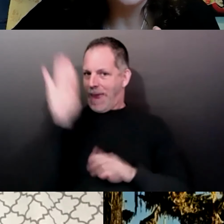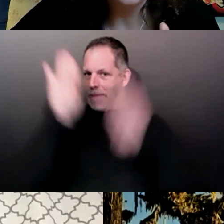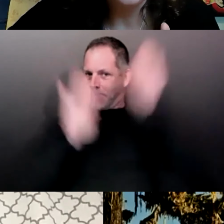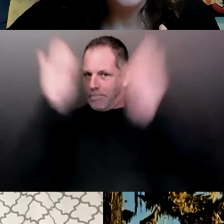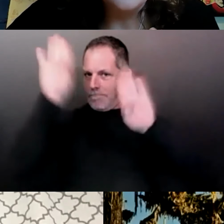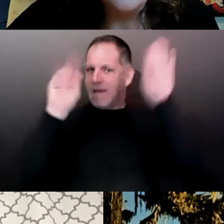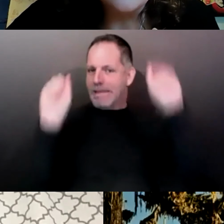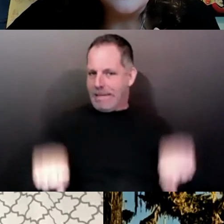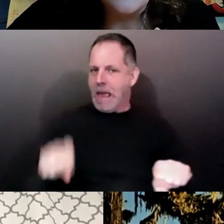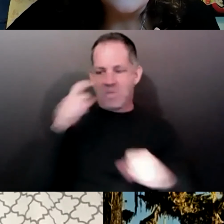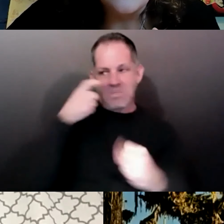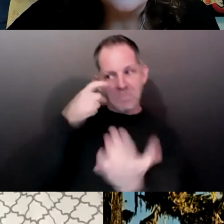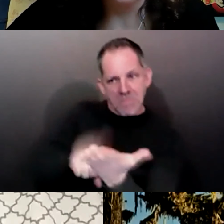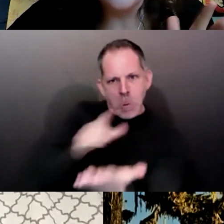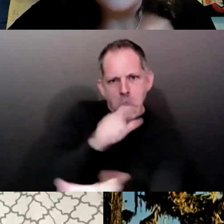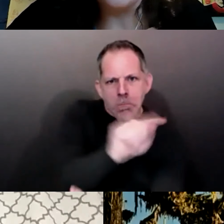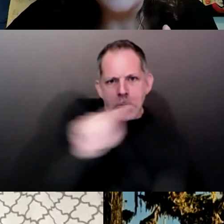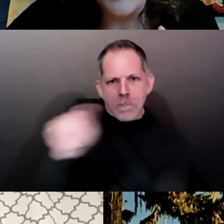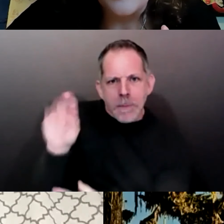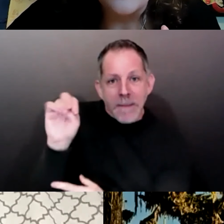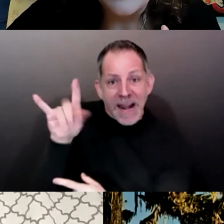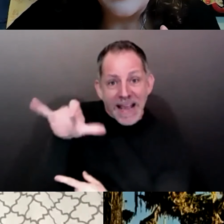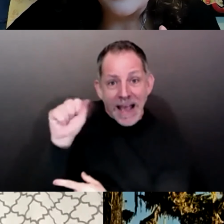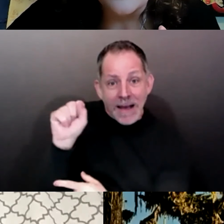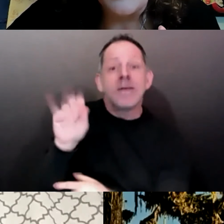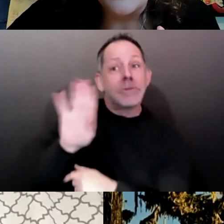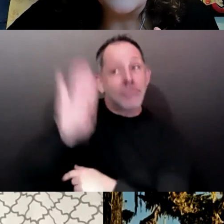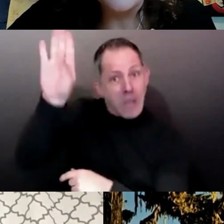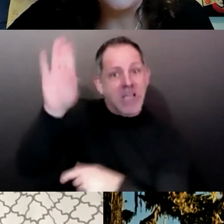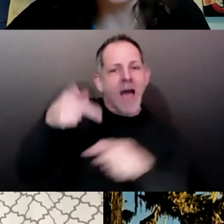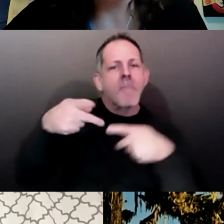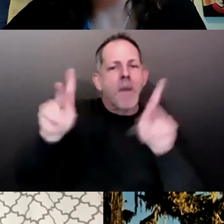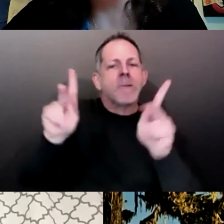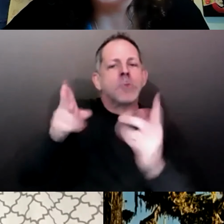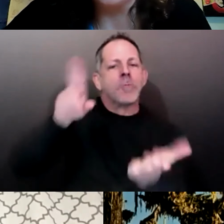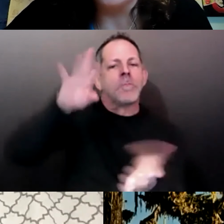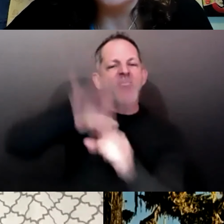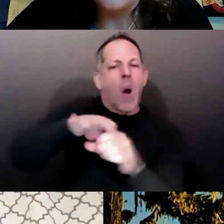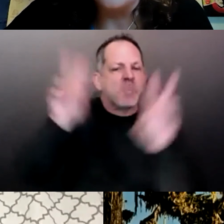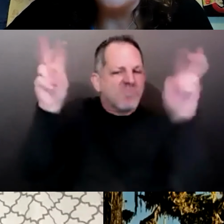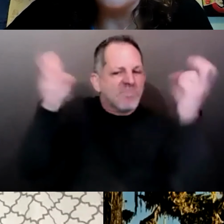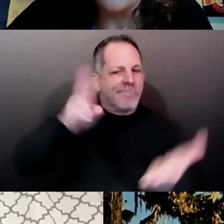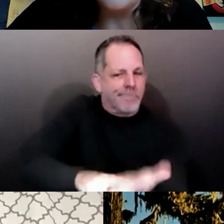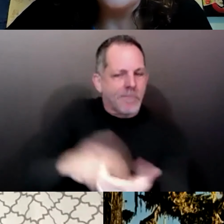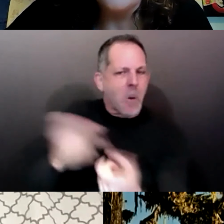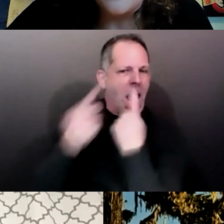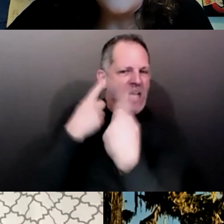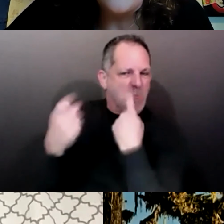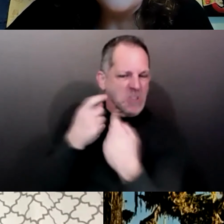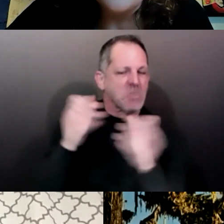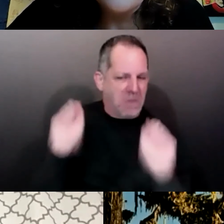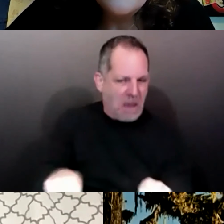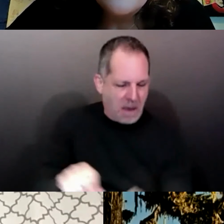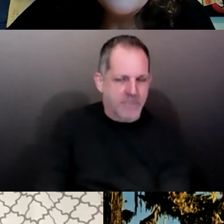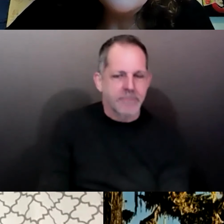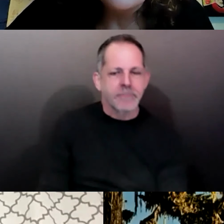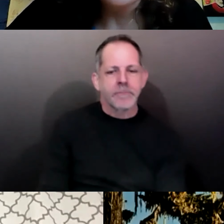with. And now we'll turn it over to Dr. Spitters, health officer with our county health department. Thank